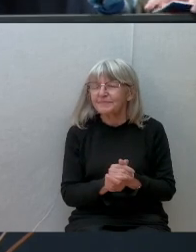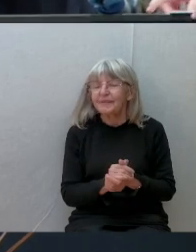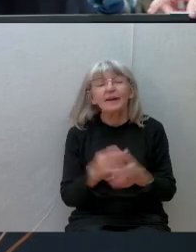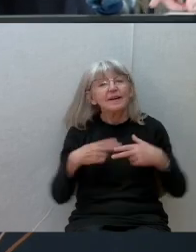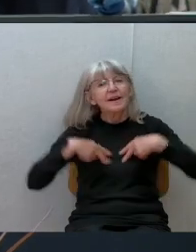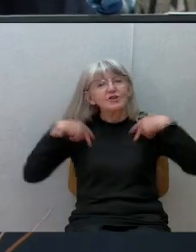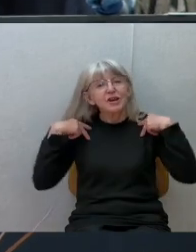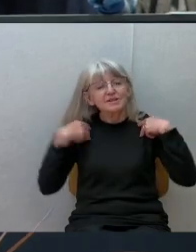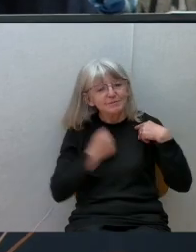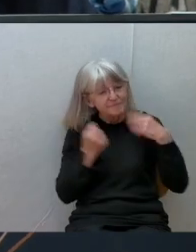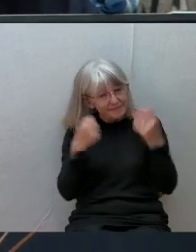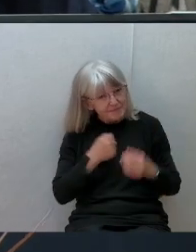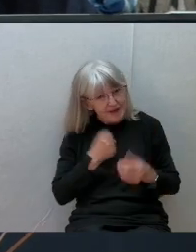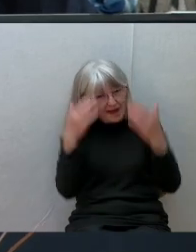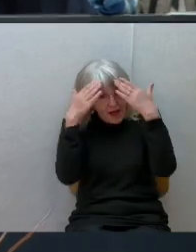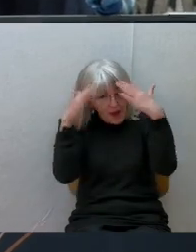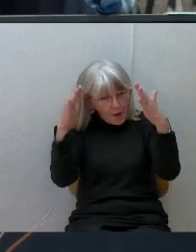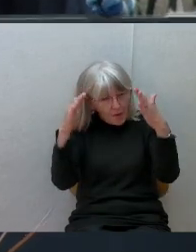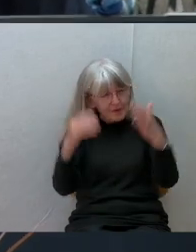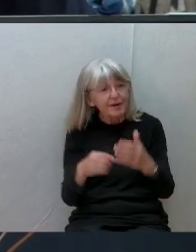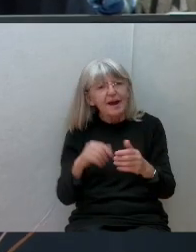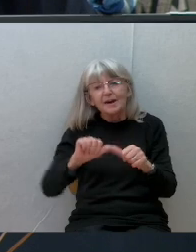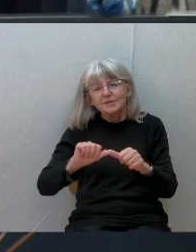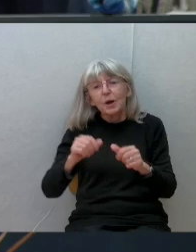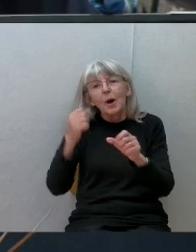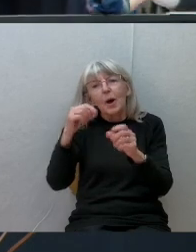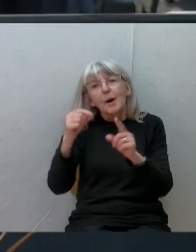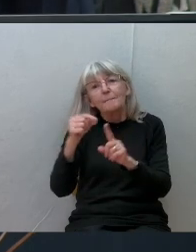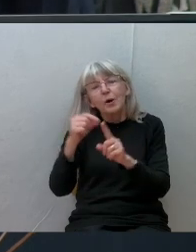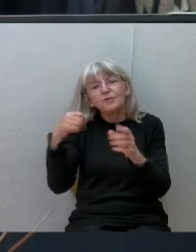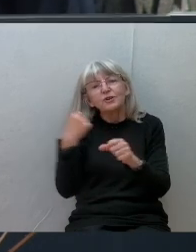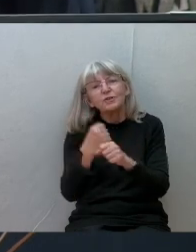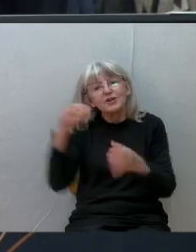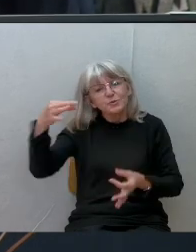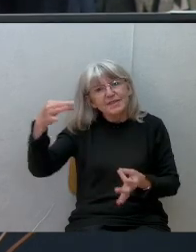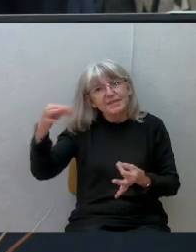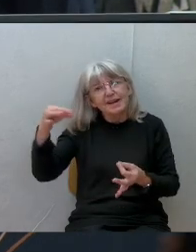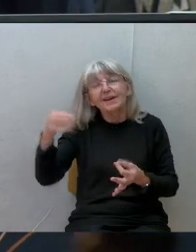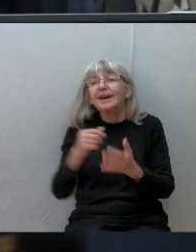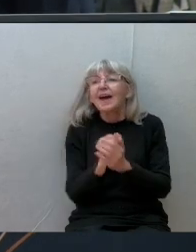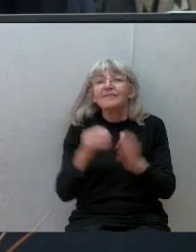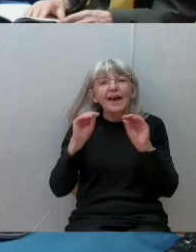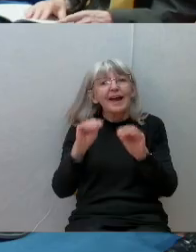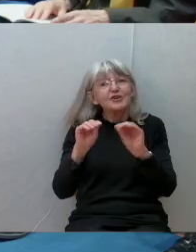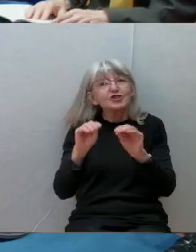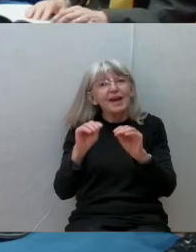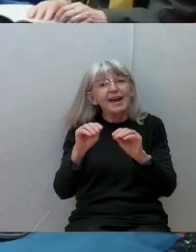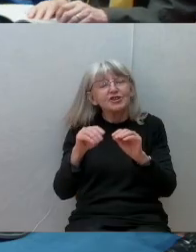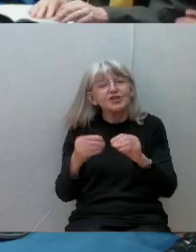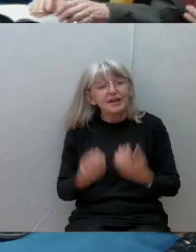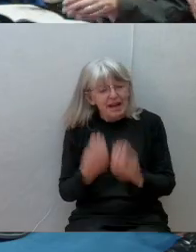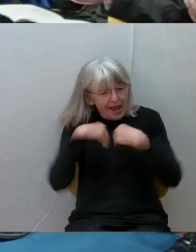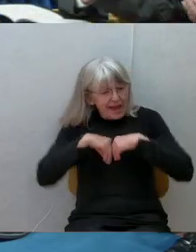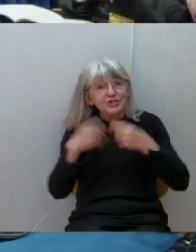Chancellor, I have the honour to present for the Postgraduate Certificate in Education into Headship, Ashley Brown.